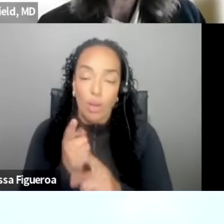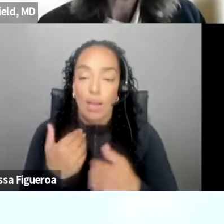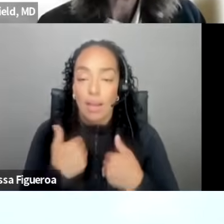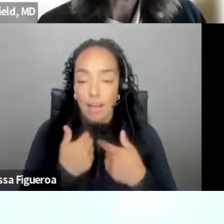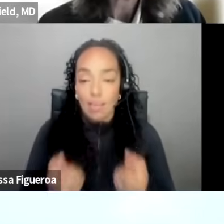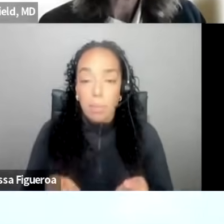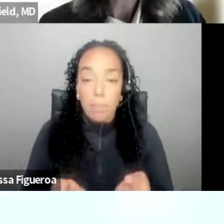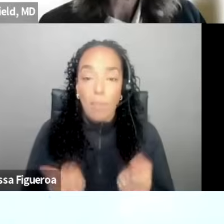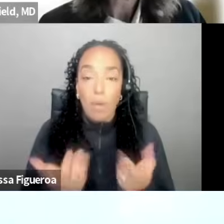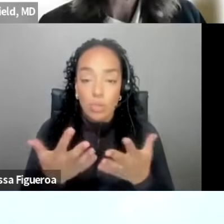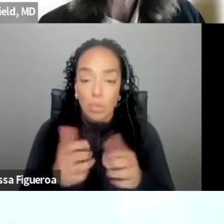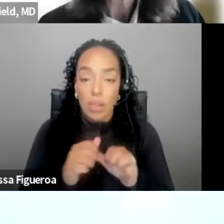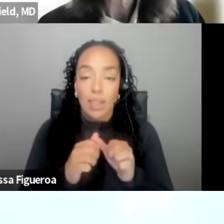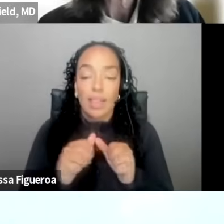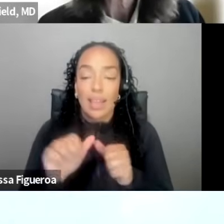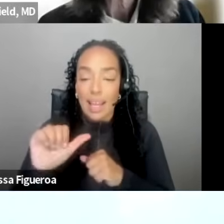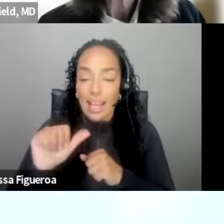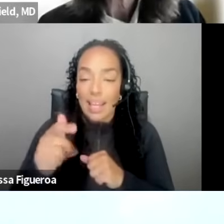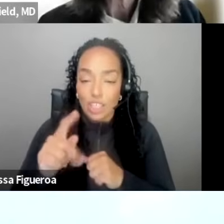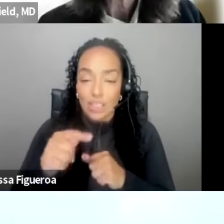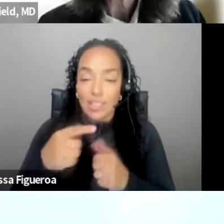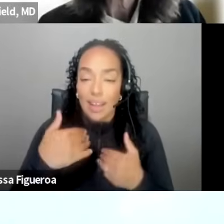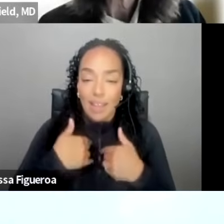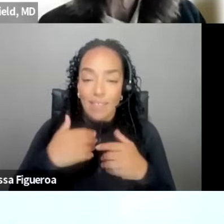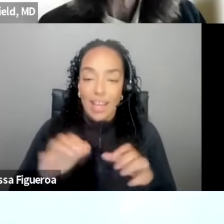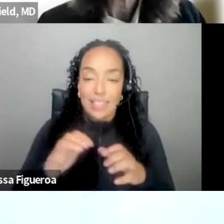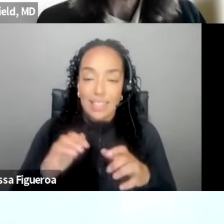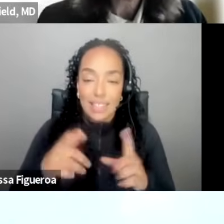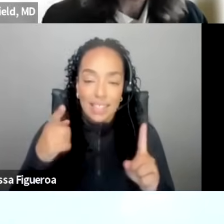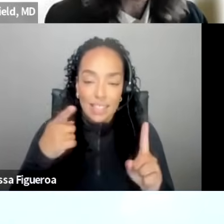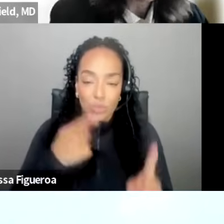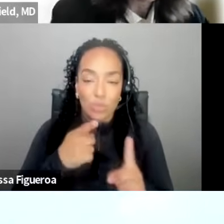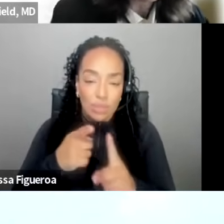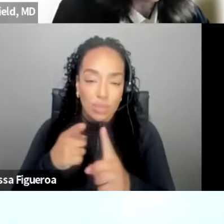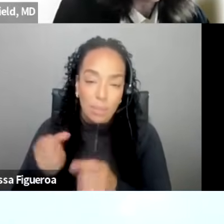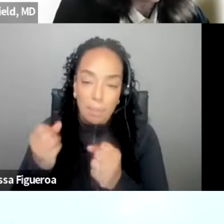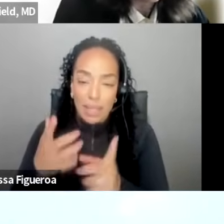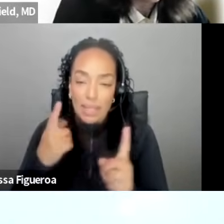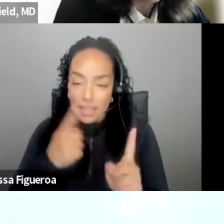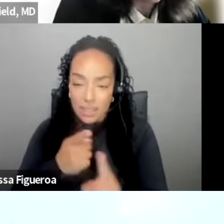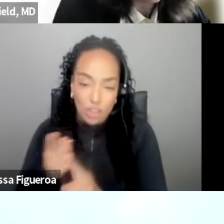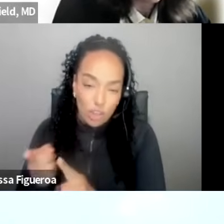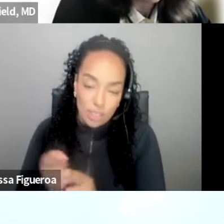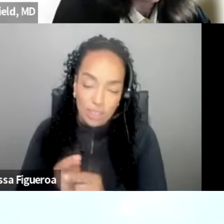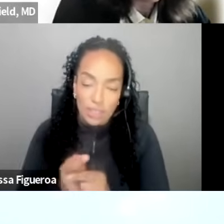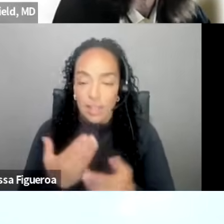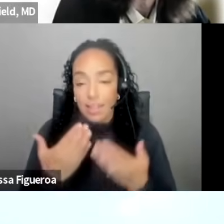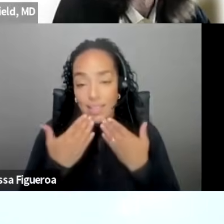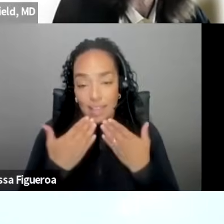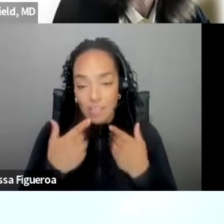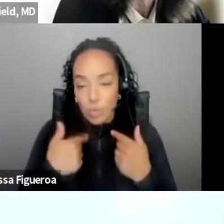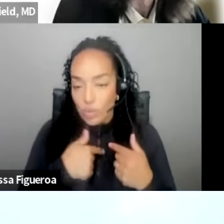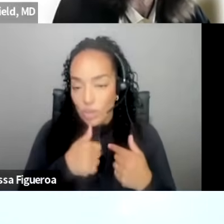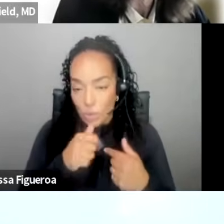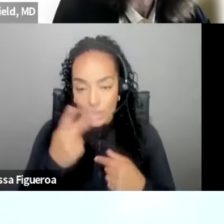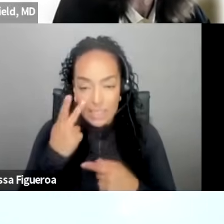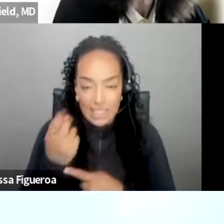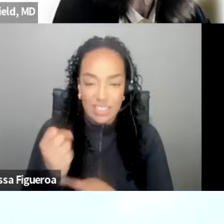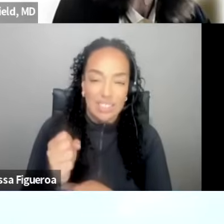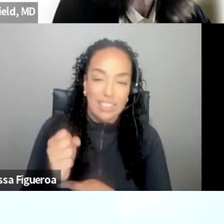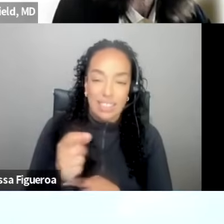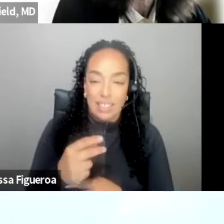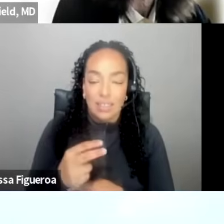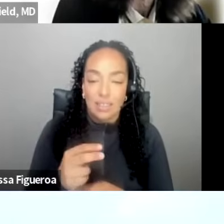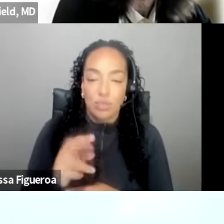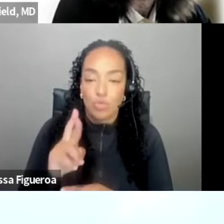that have activity against various targets, because while thankfully we don't see resistance to any of the available